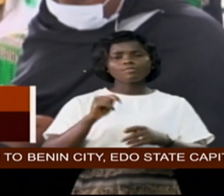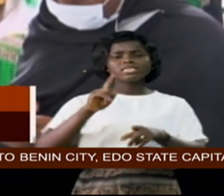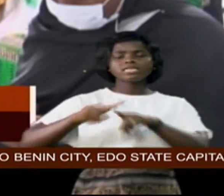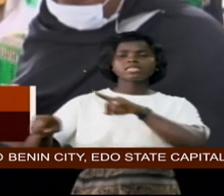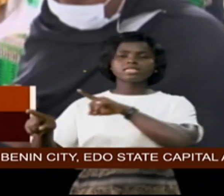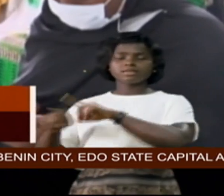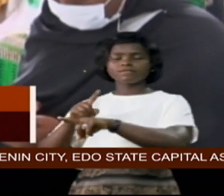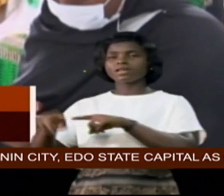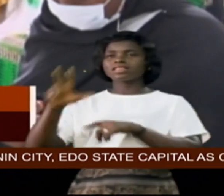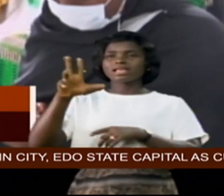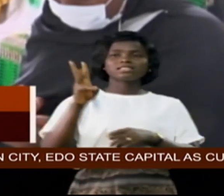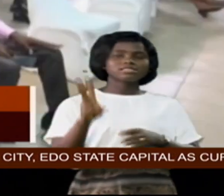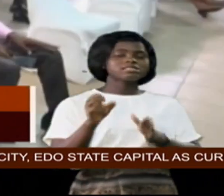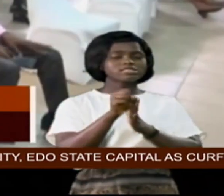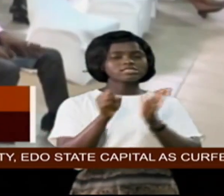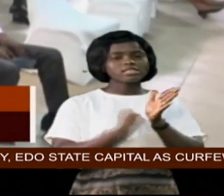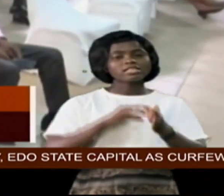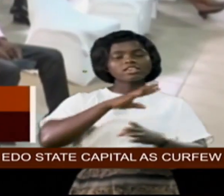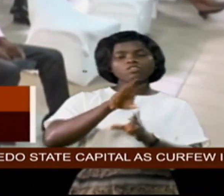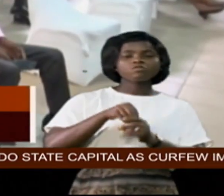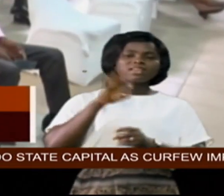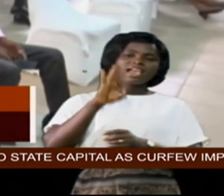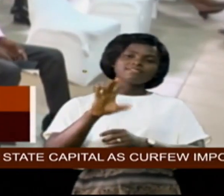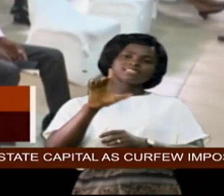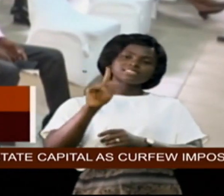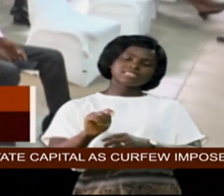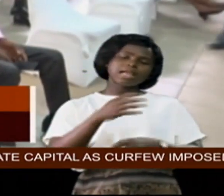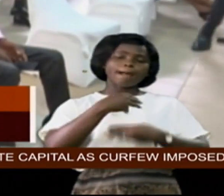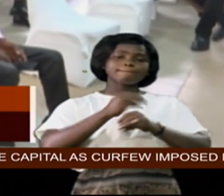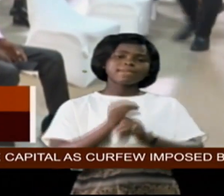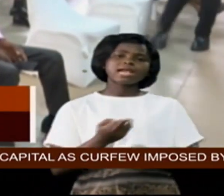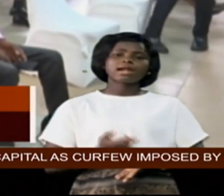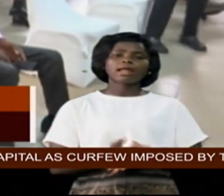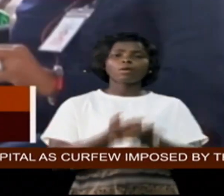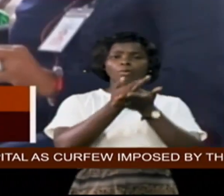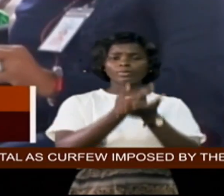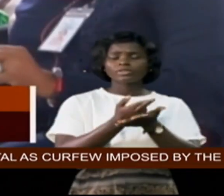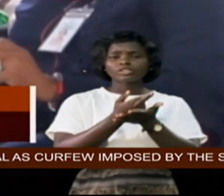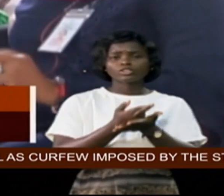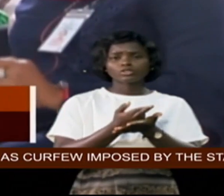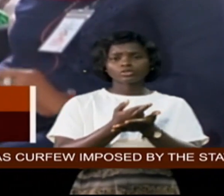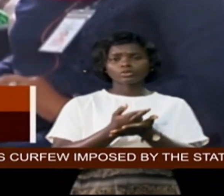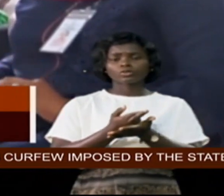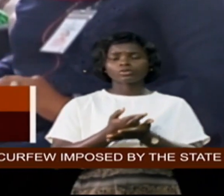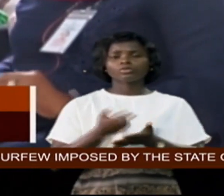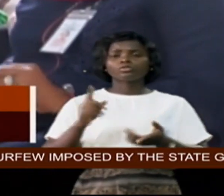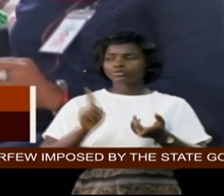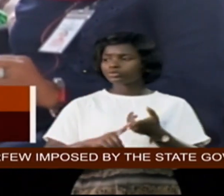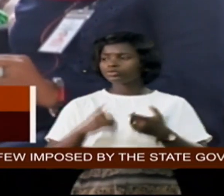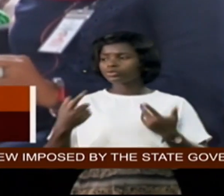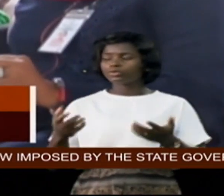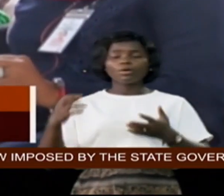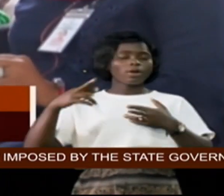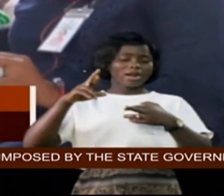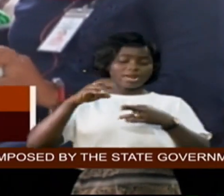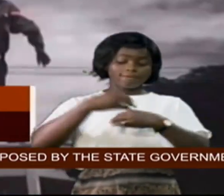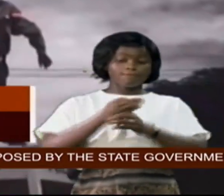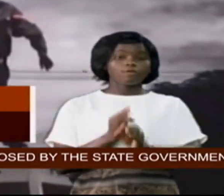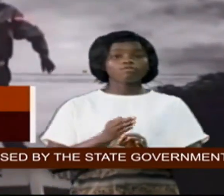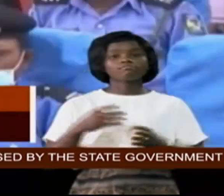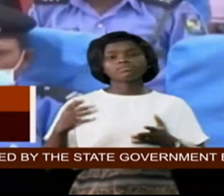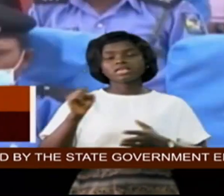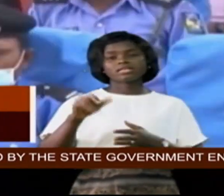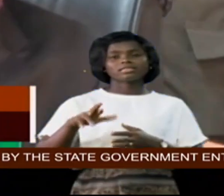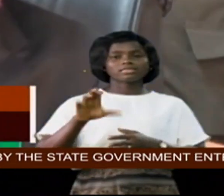of the Federation, including FCT, and make recommendation to the government on how best to reform SARS and other units